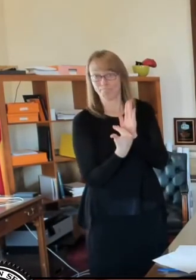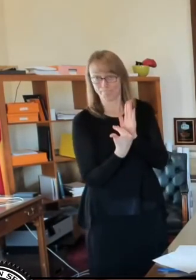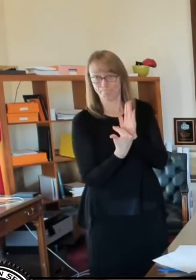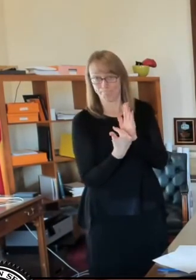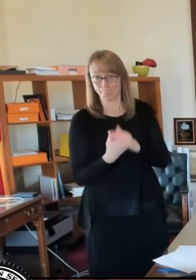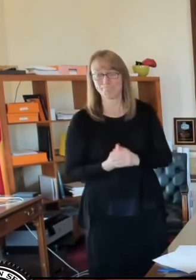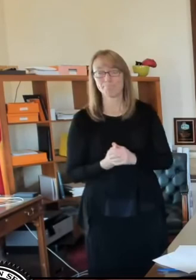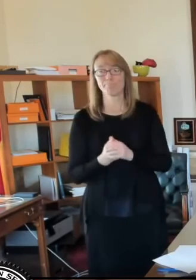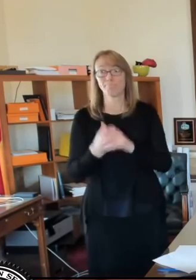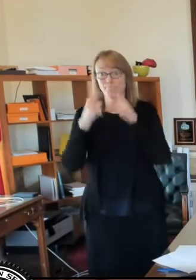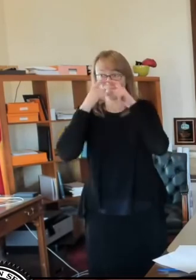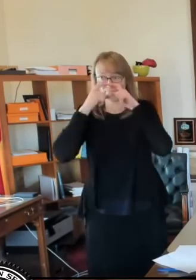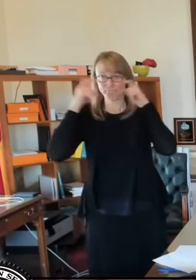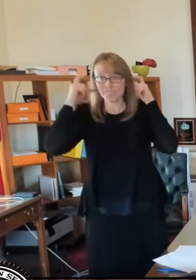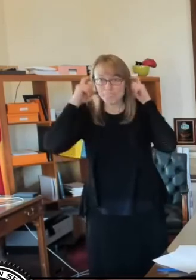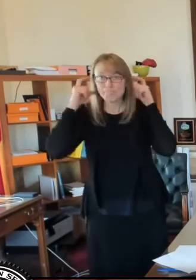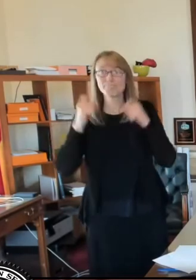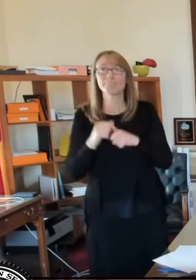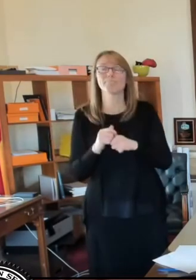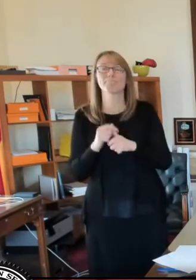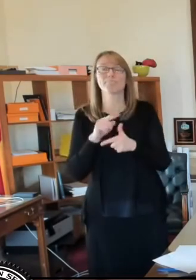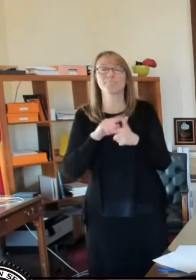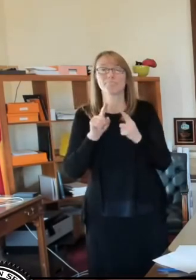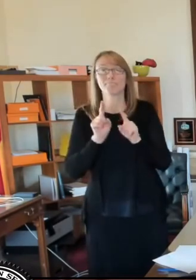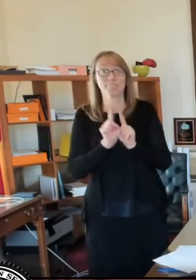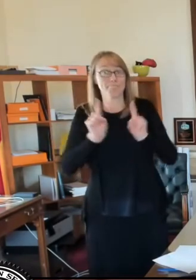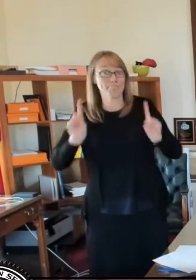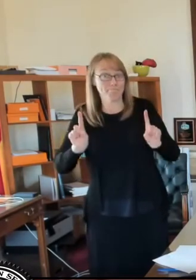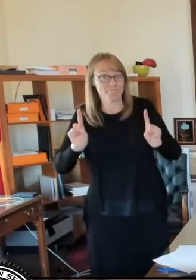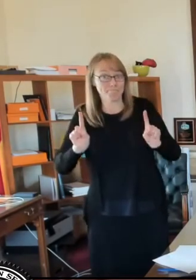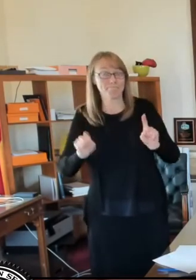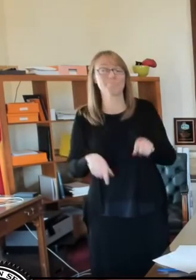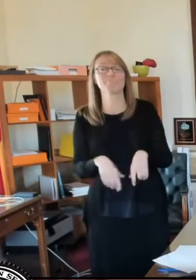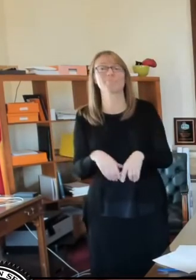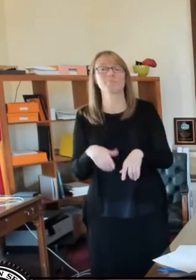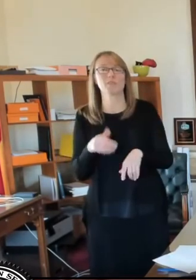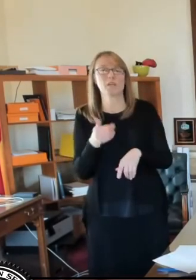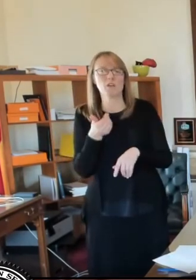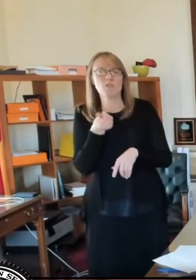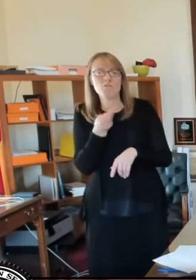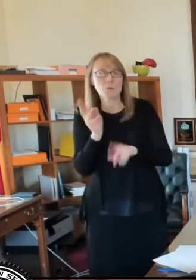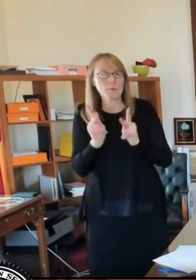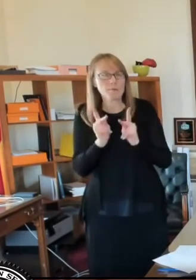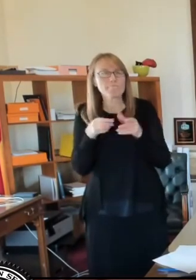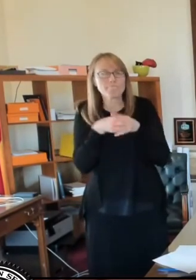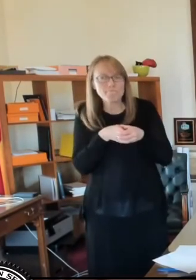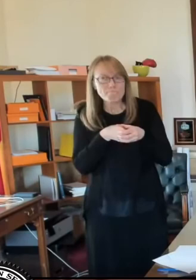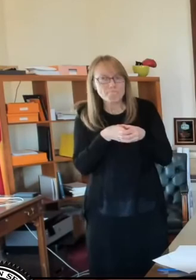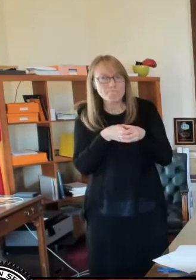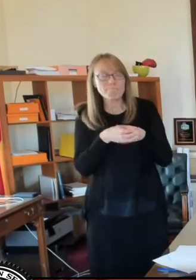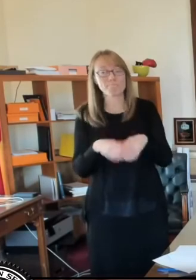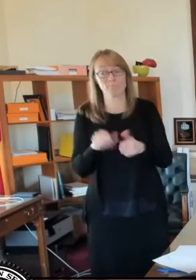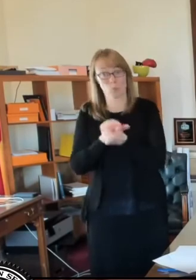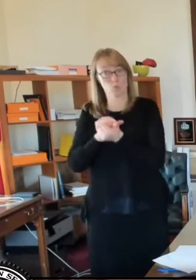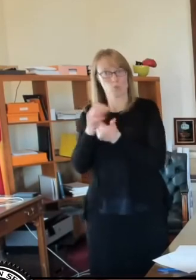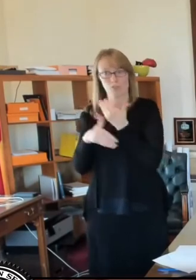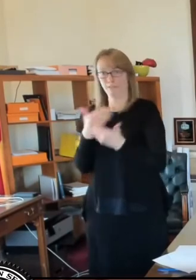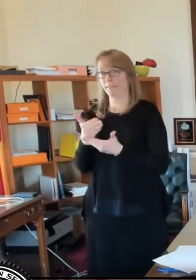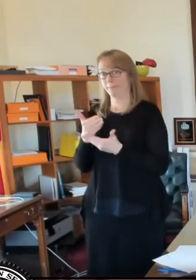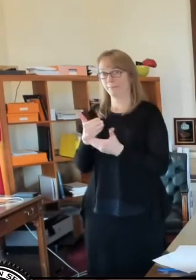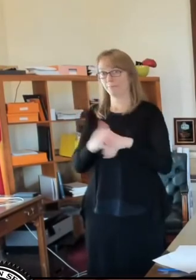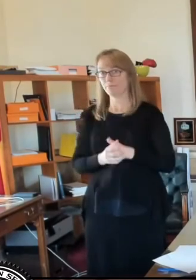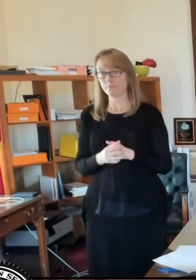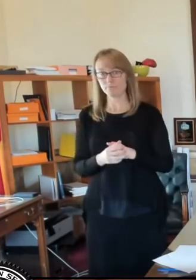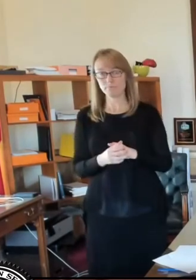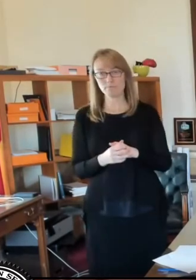Mask wearing, social distancing, keeping your group small, hand washing. Because even after you get